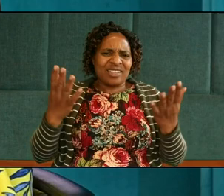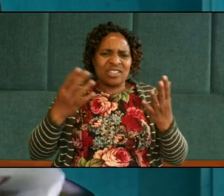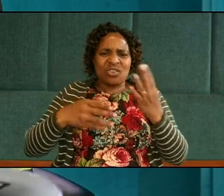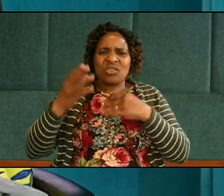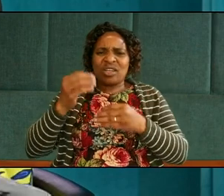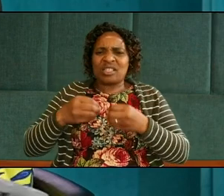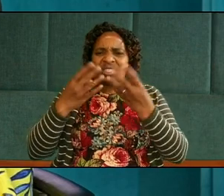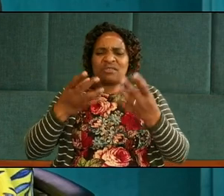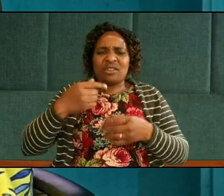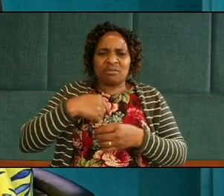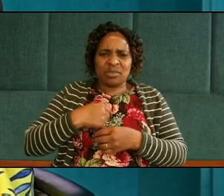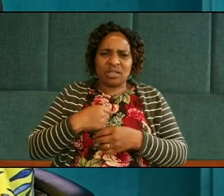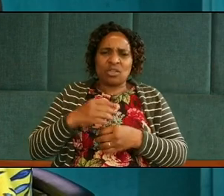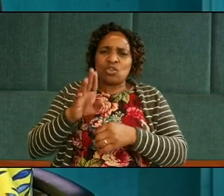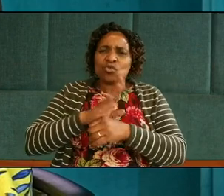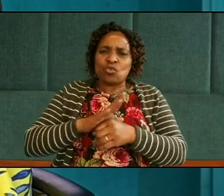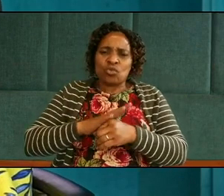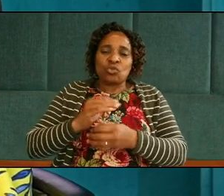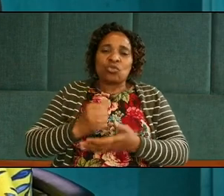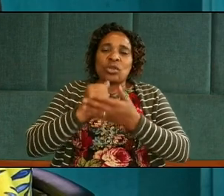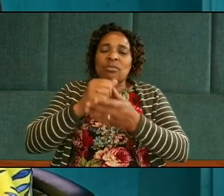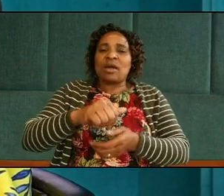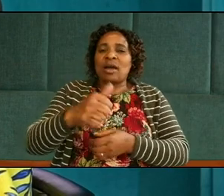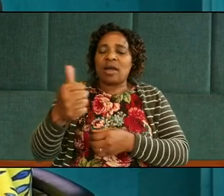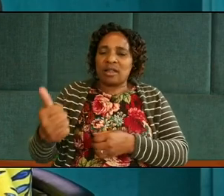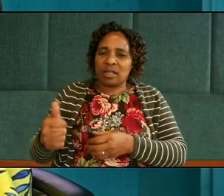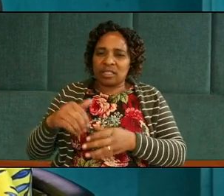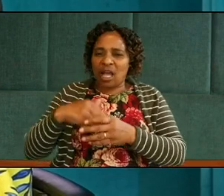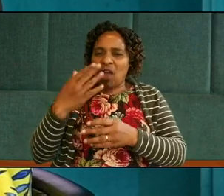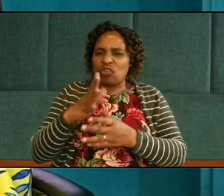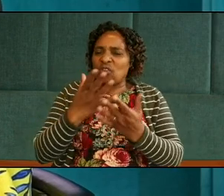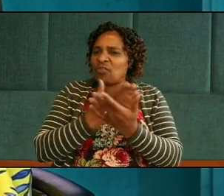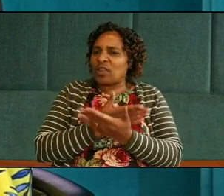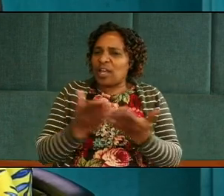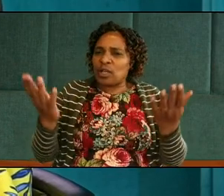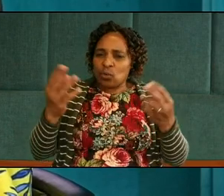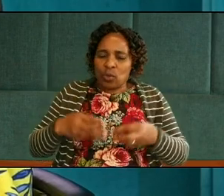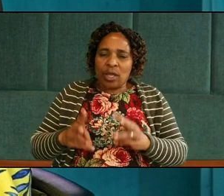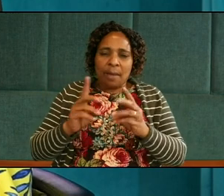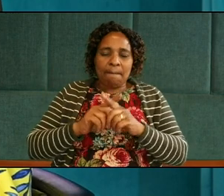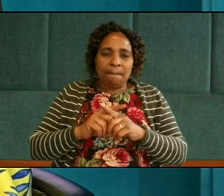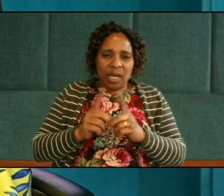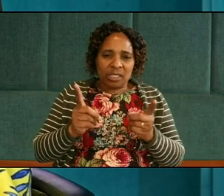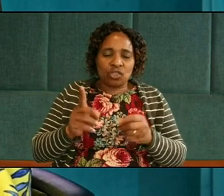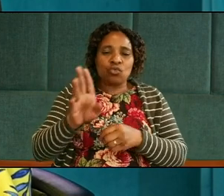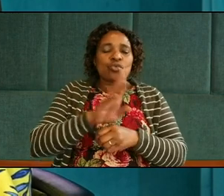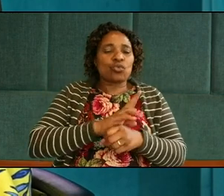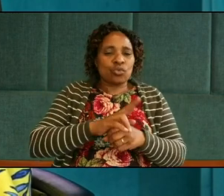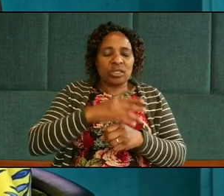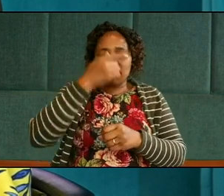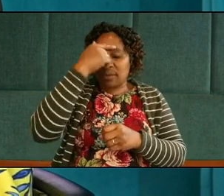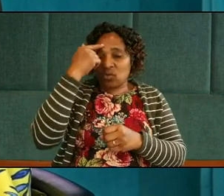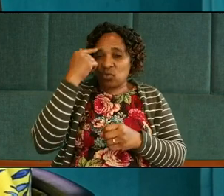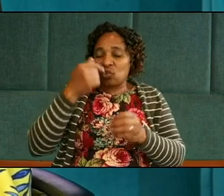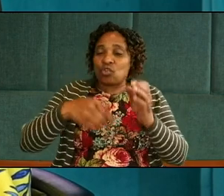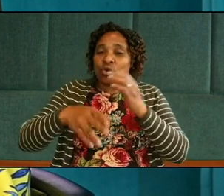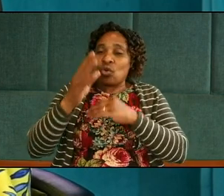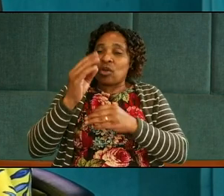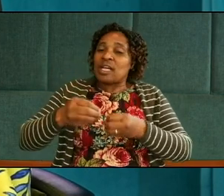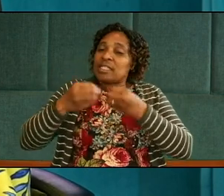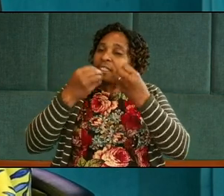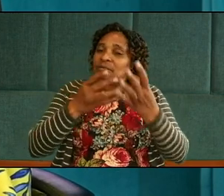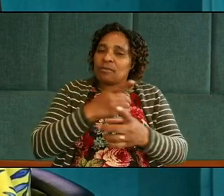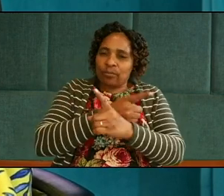given you, and you do not use it to help others out of necessity, but you use it because God has given it to you,